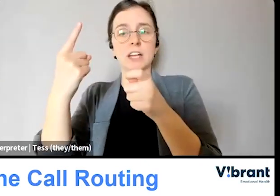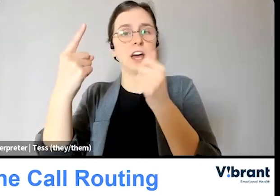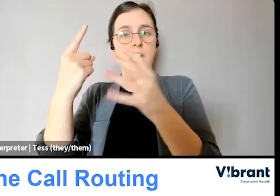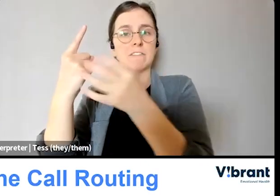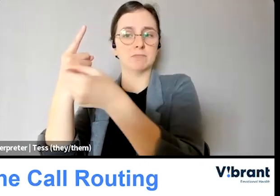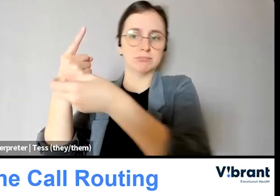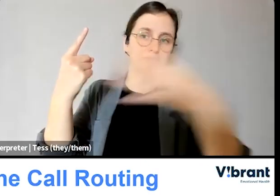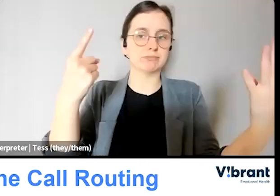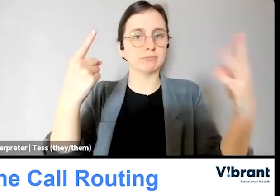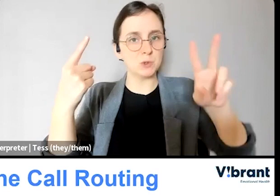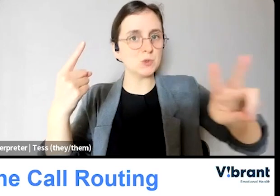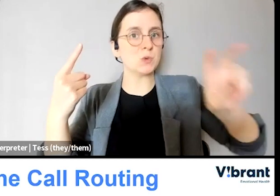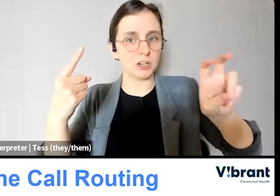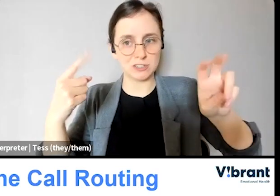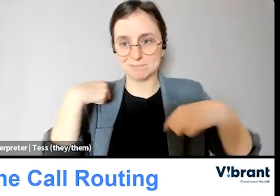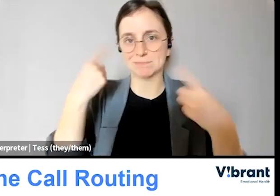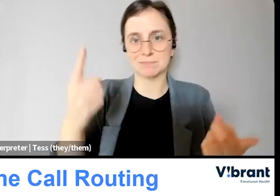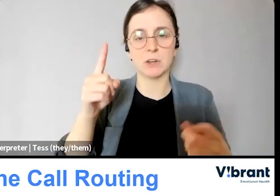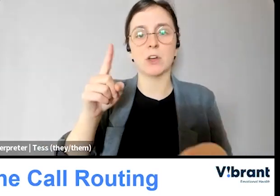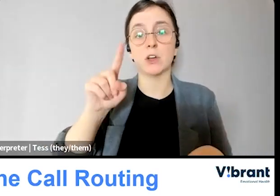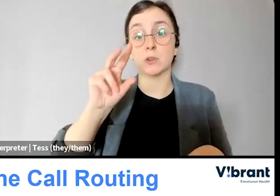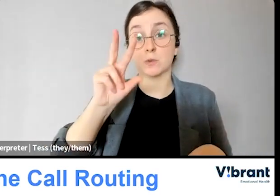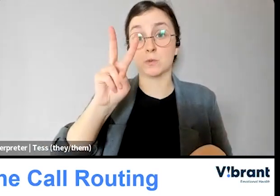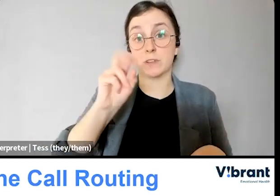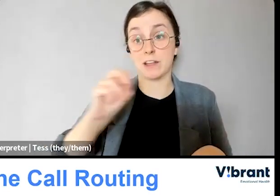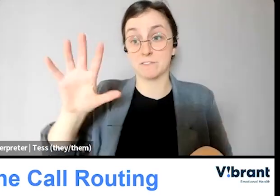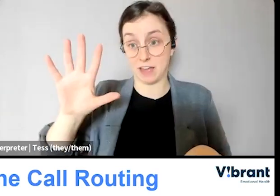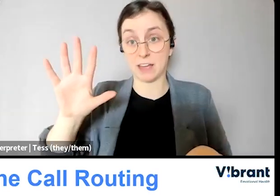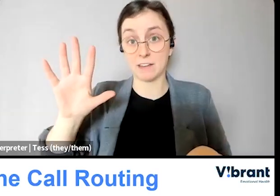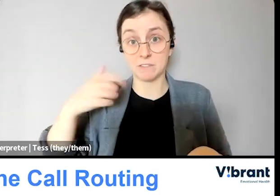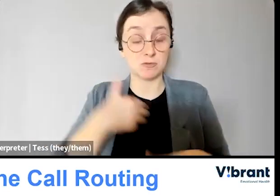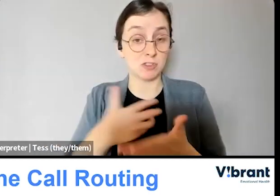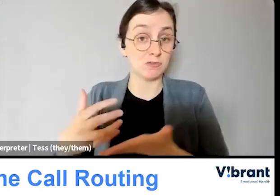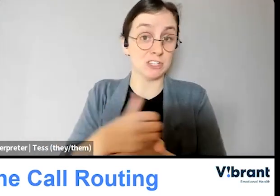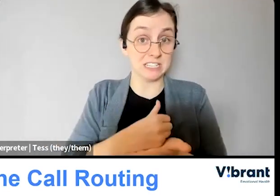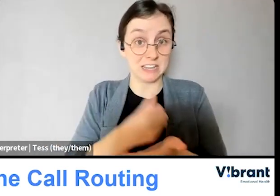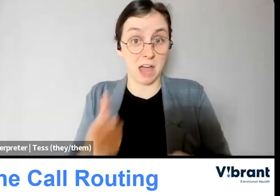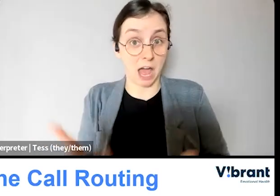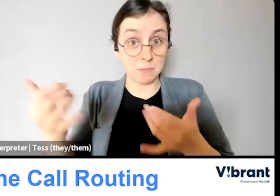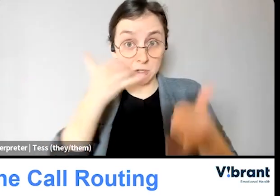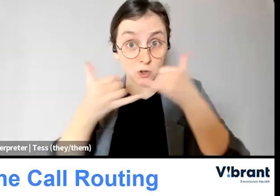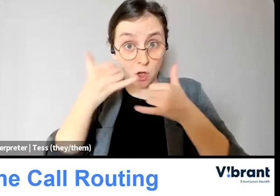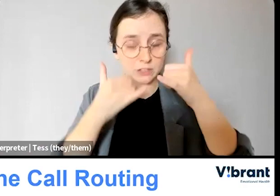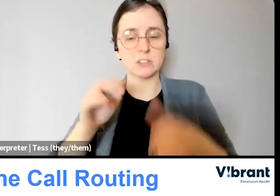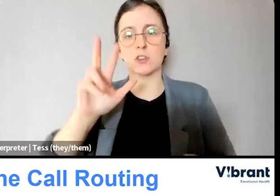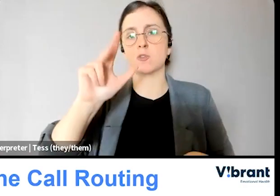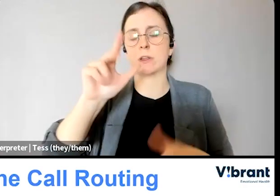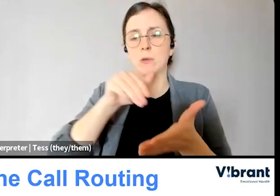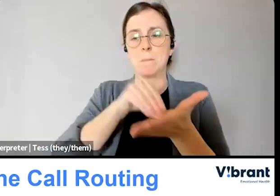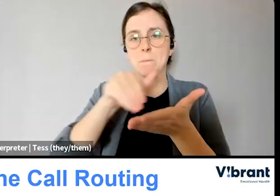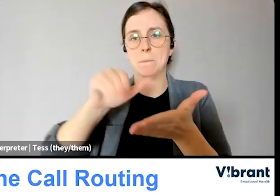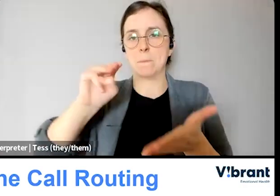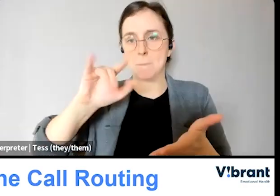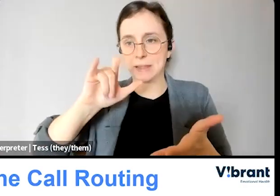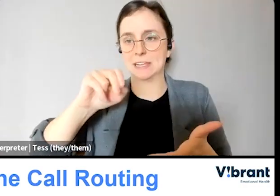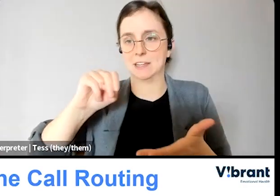Since 2005, the crisis counselors have received over 23 million calls, so just calls. And then